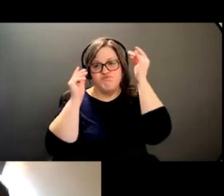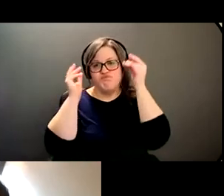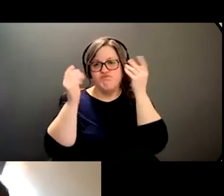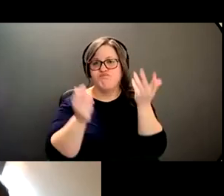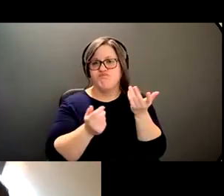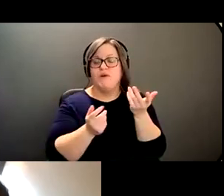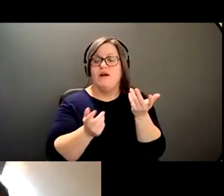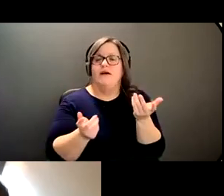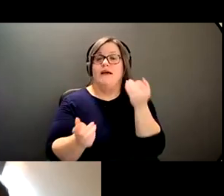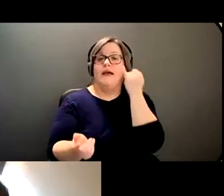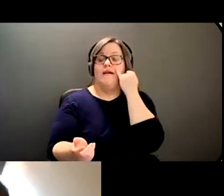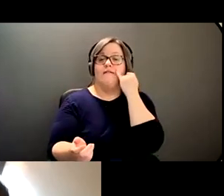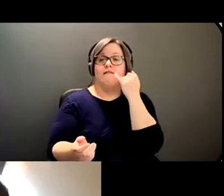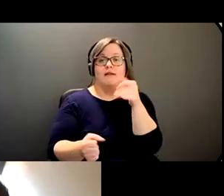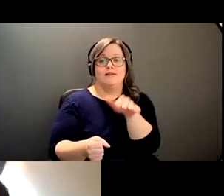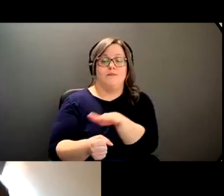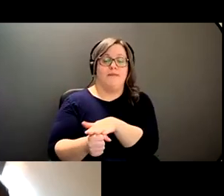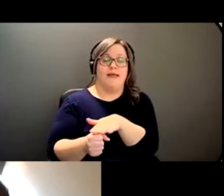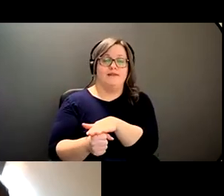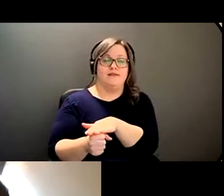within that space,